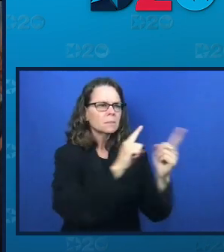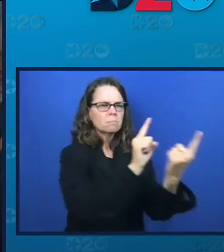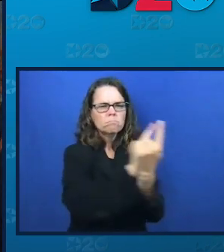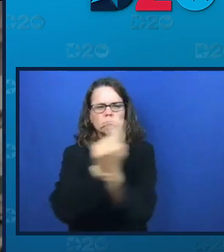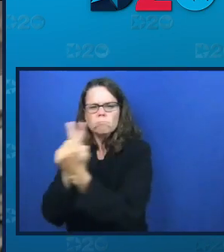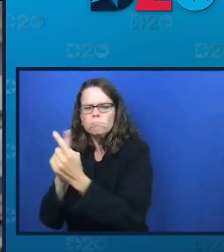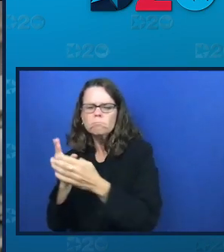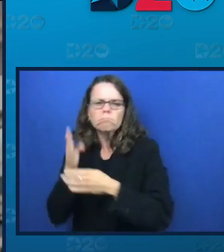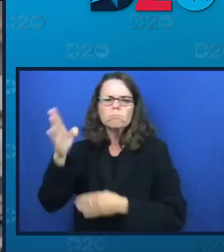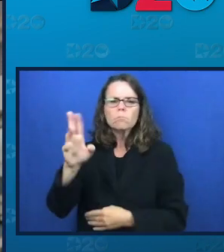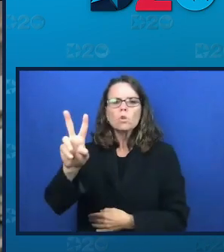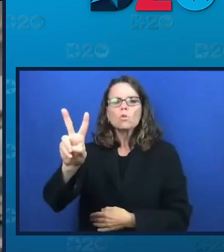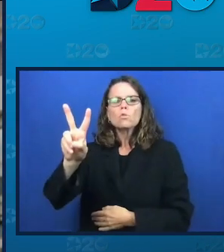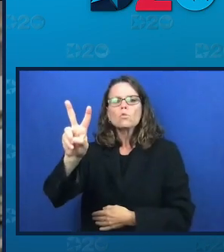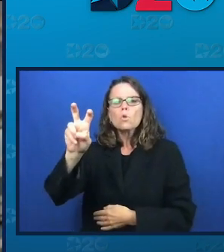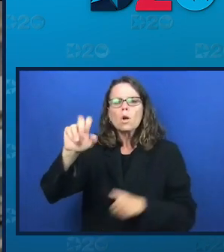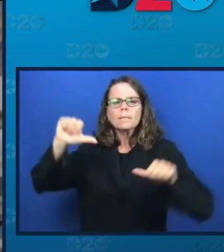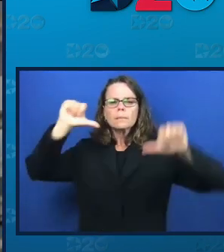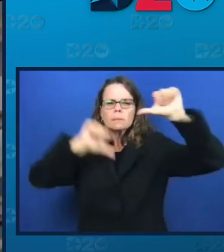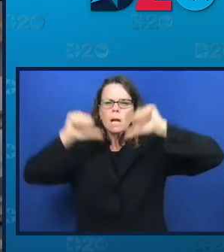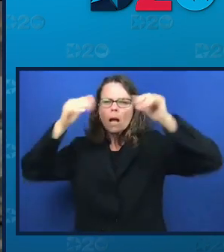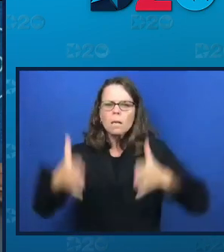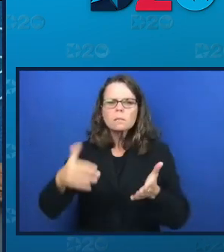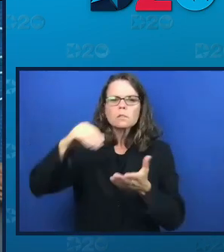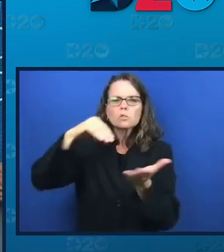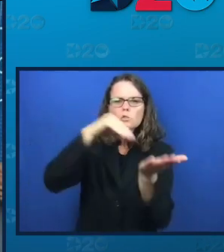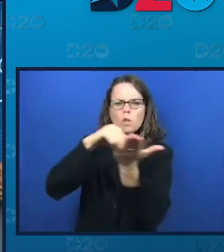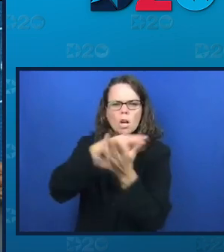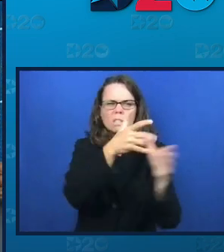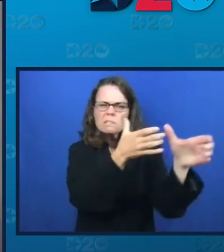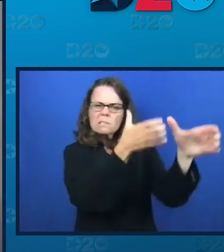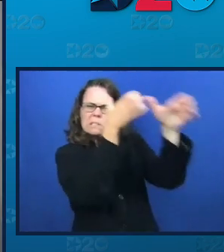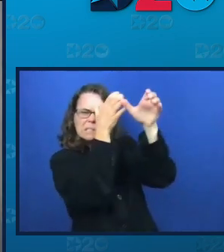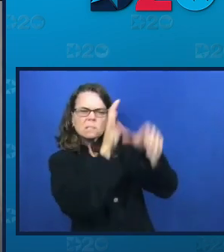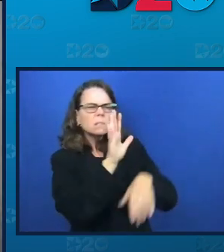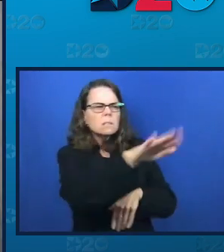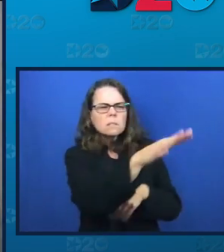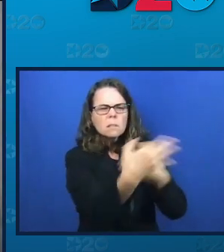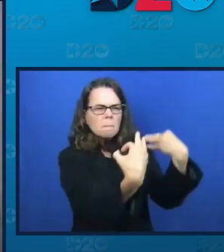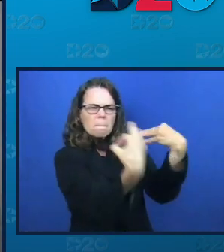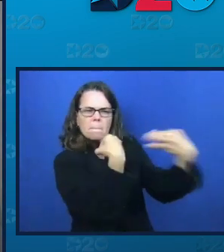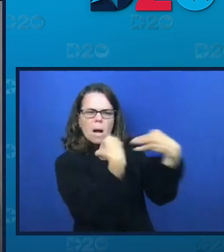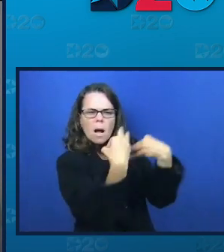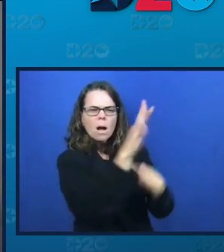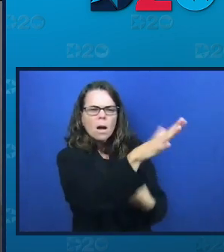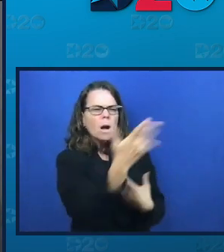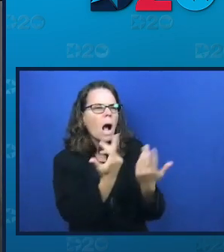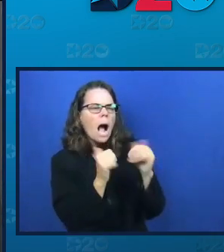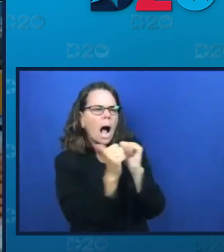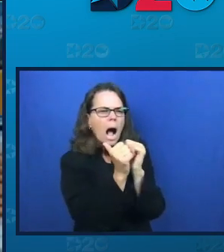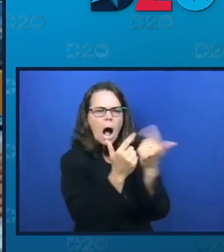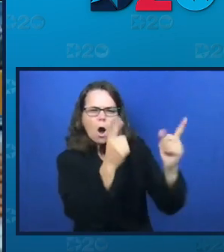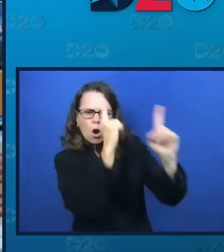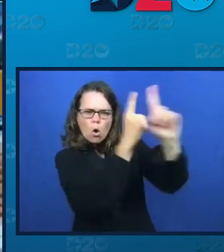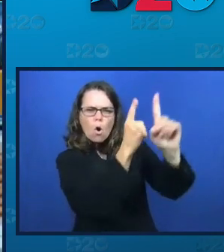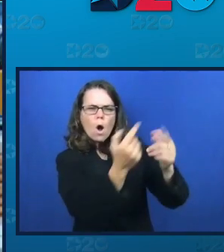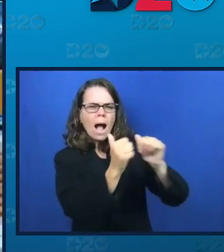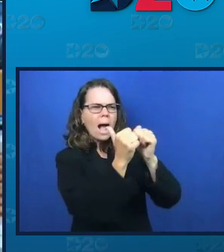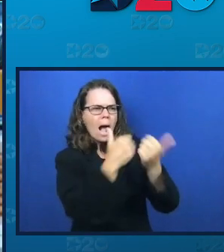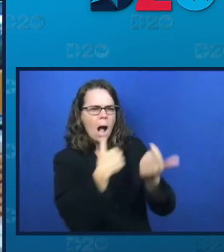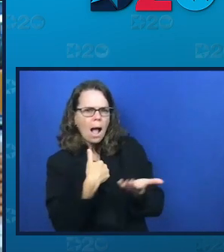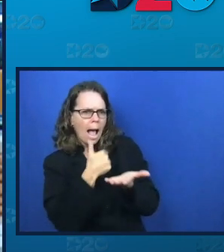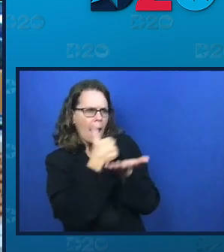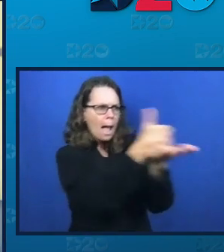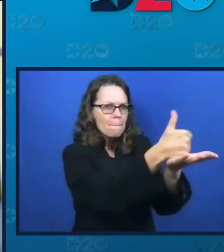I'm asking them, what is it you want me to clear the way for? Where are we an impediment? He is determined. He's not going to